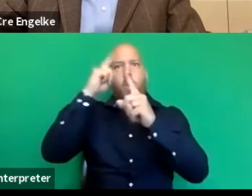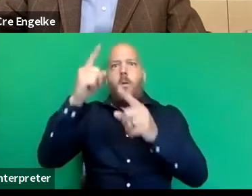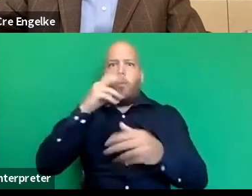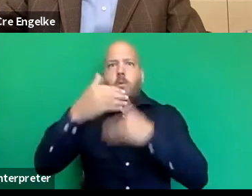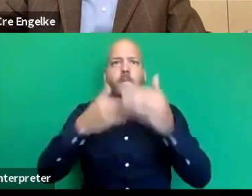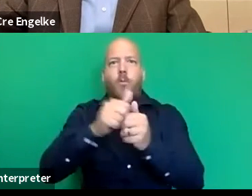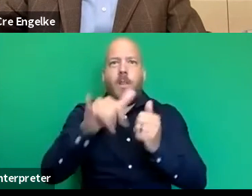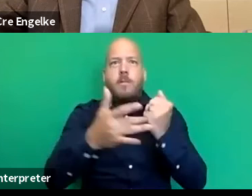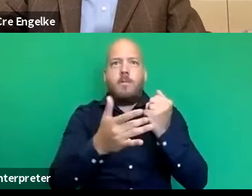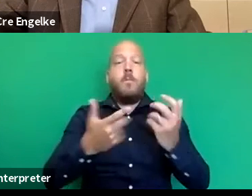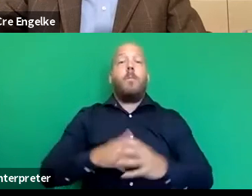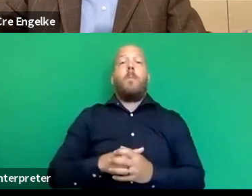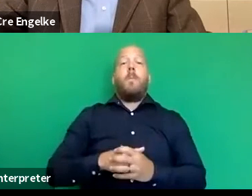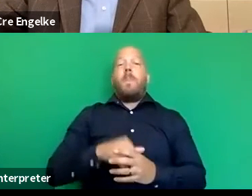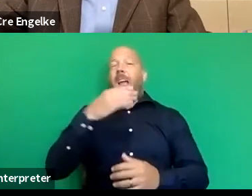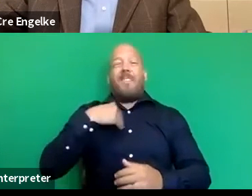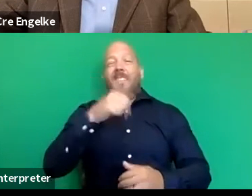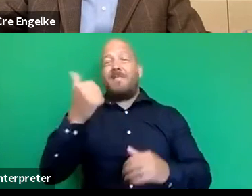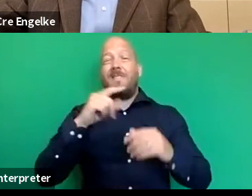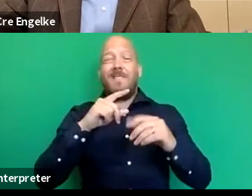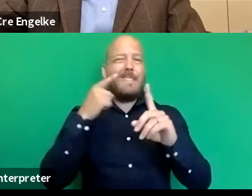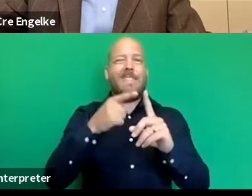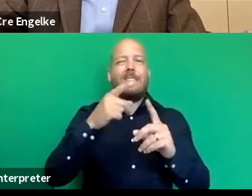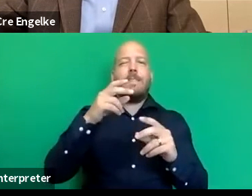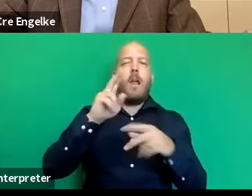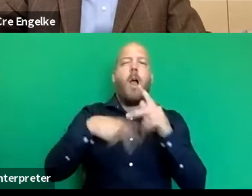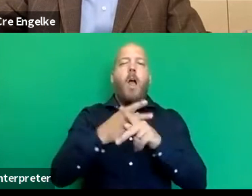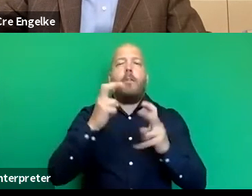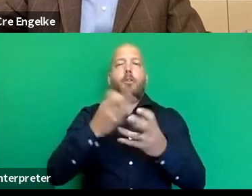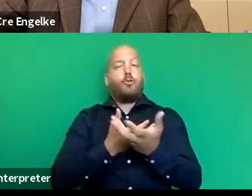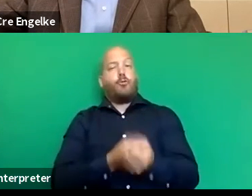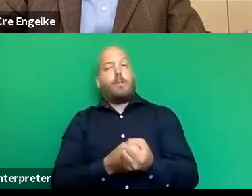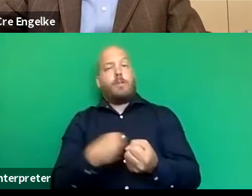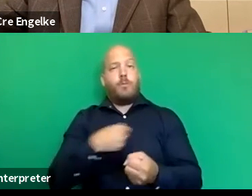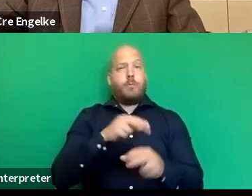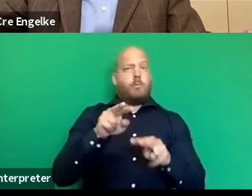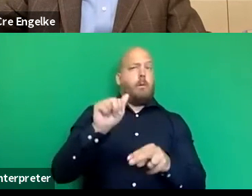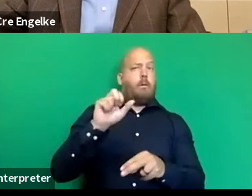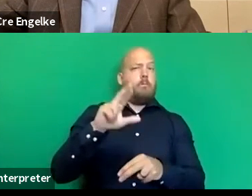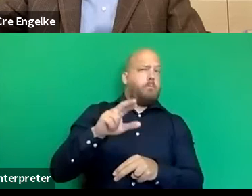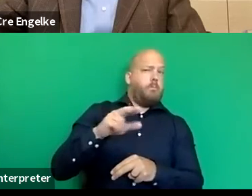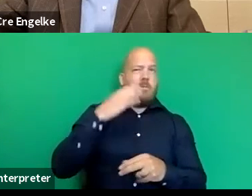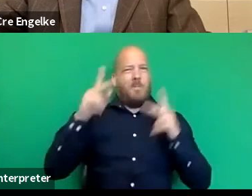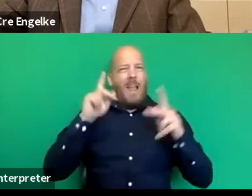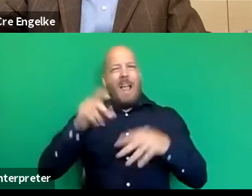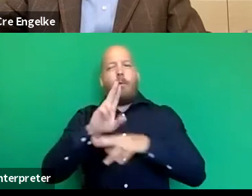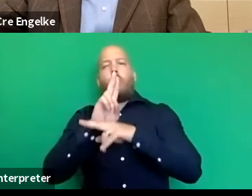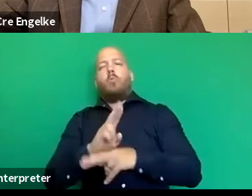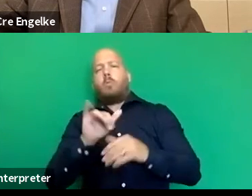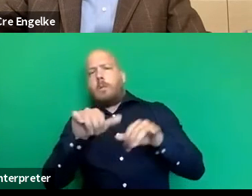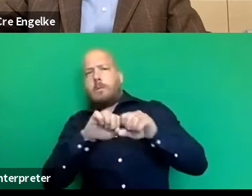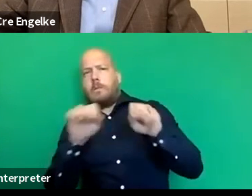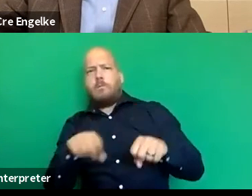established among folks who are used to someone actively transcribing a call versus a machine doing it. And we